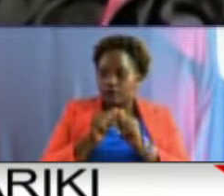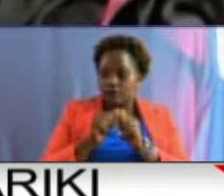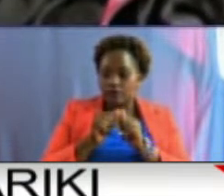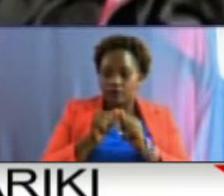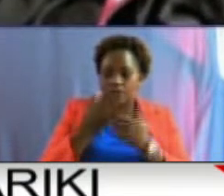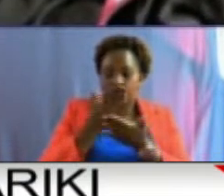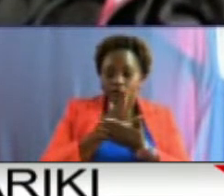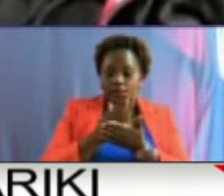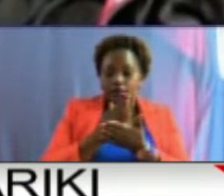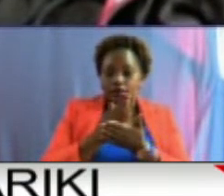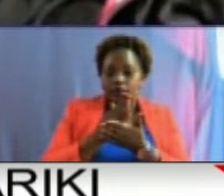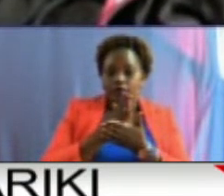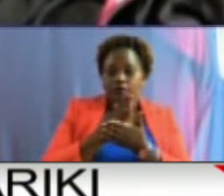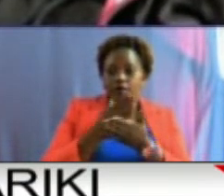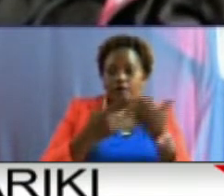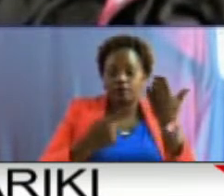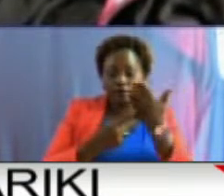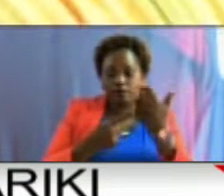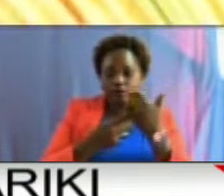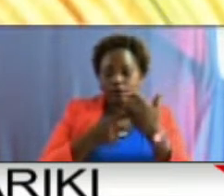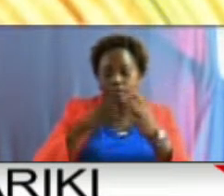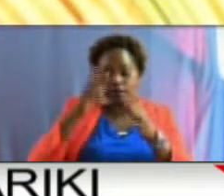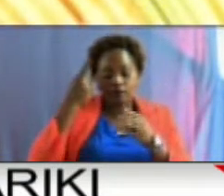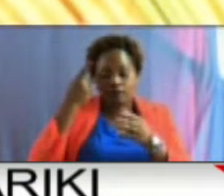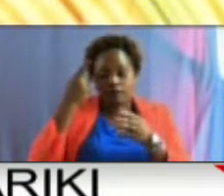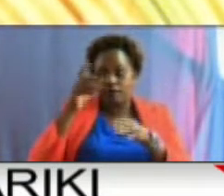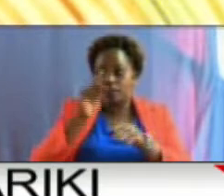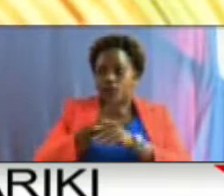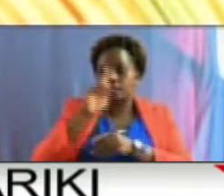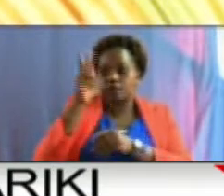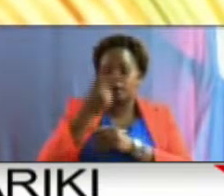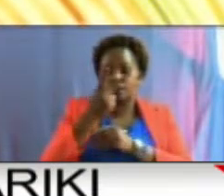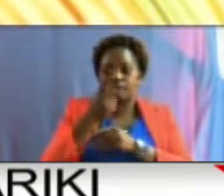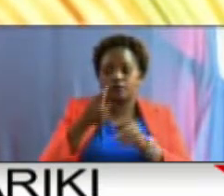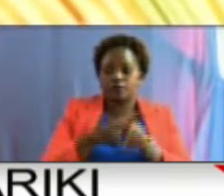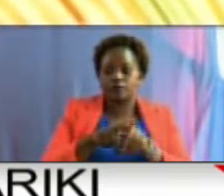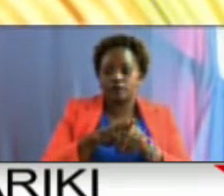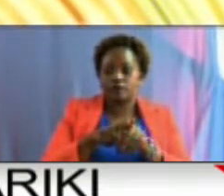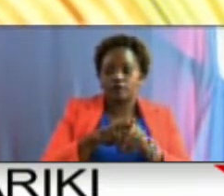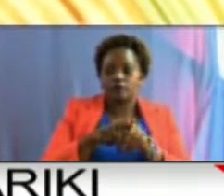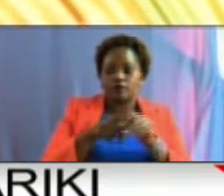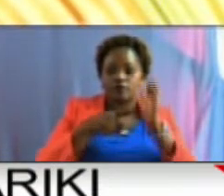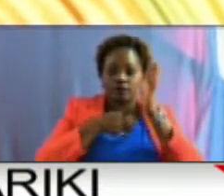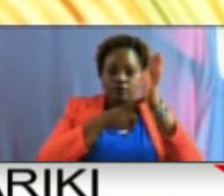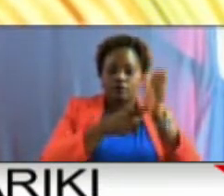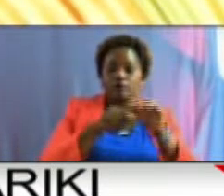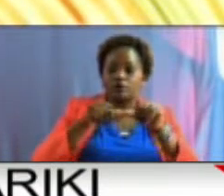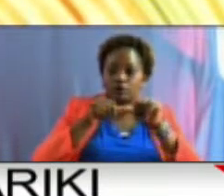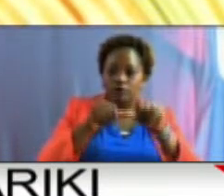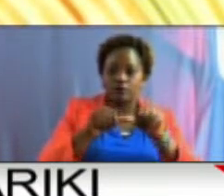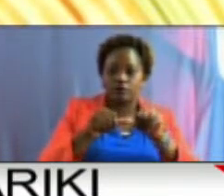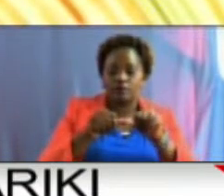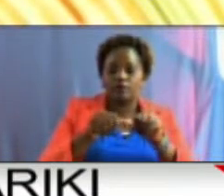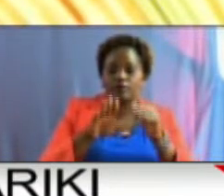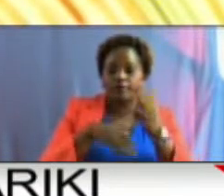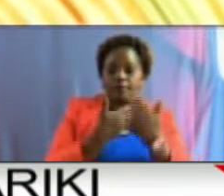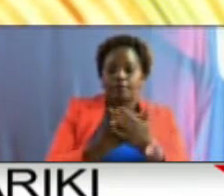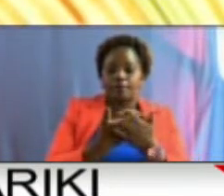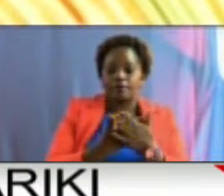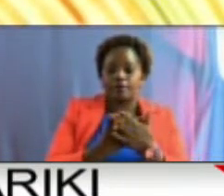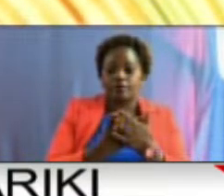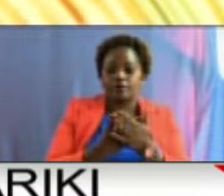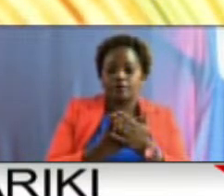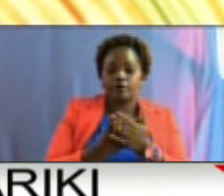collaboration between the Republic of Korea and Kenya. Our lecturers have also continued to write grant-winning proposals,